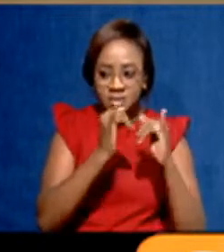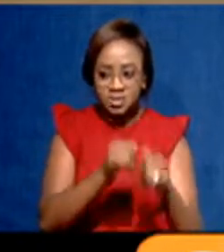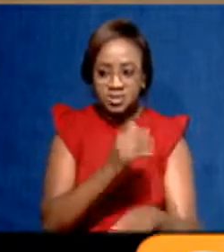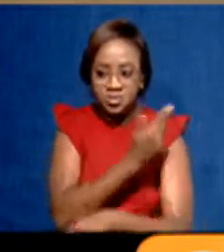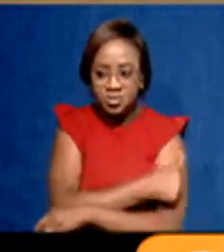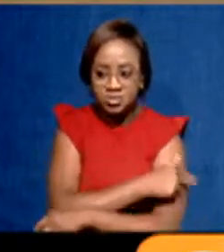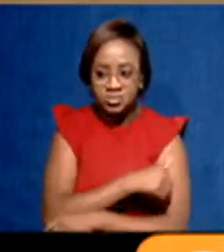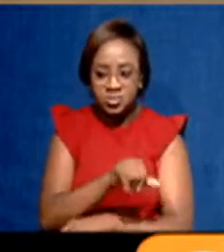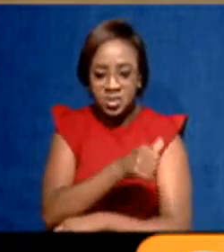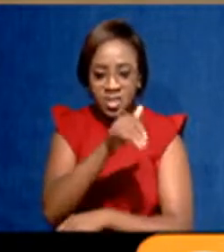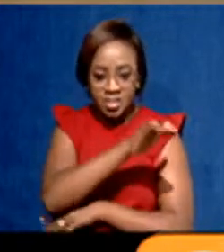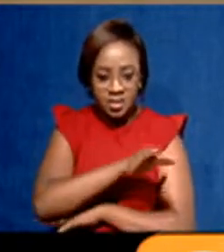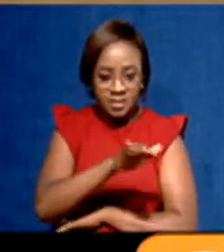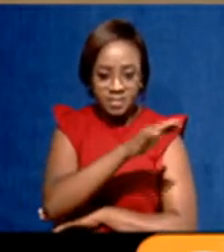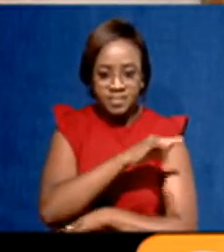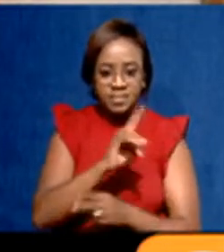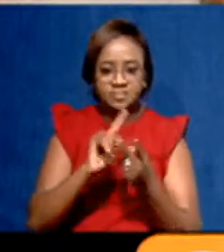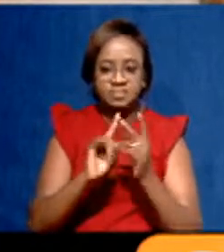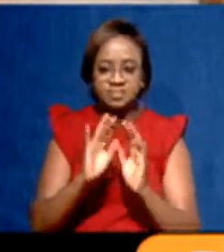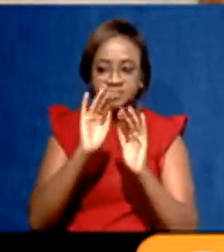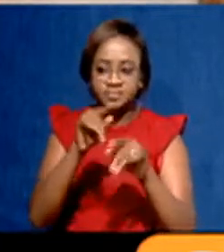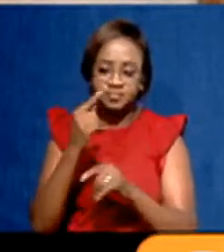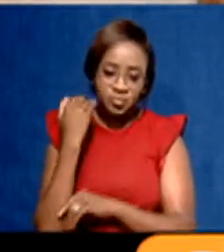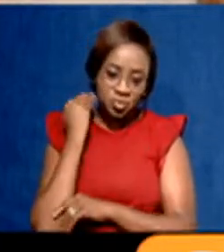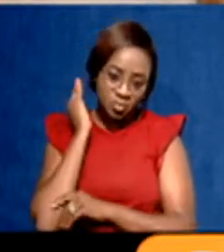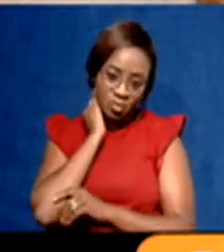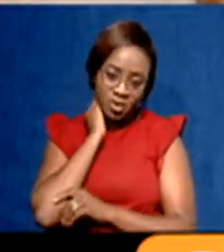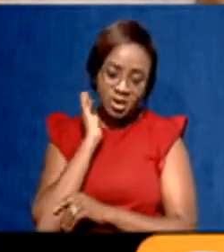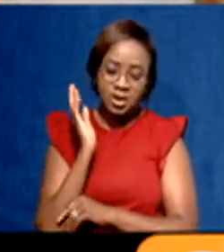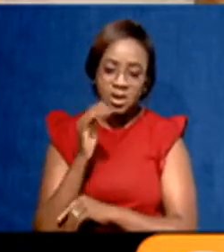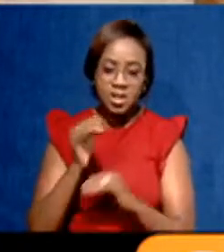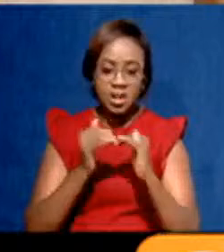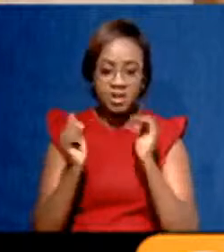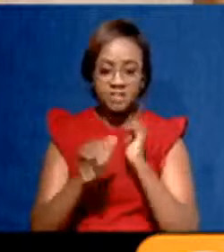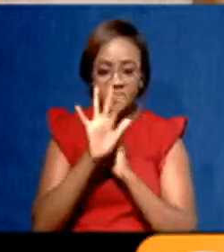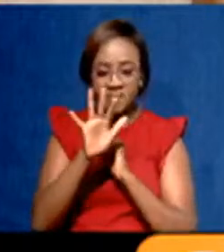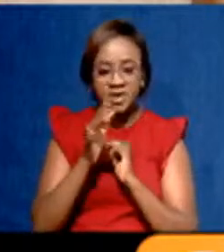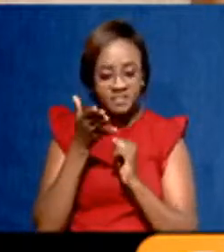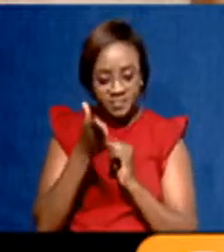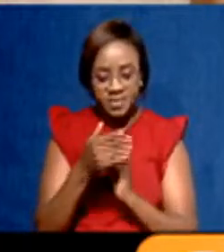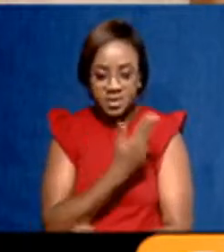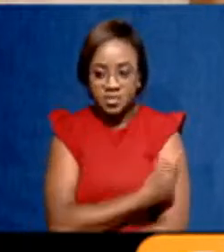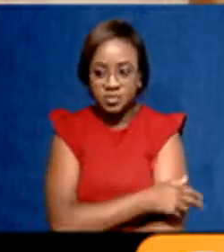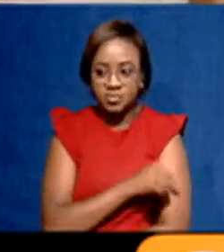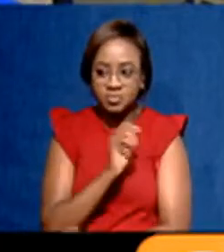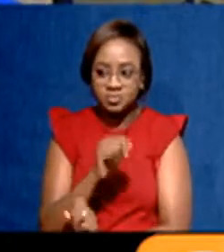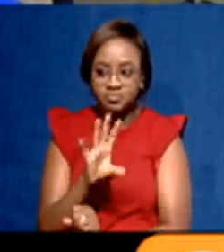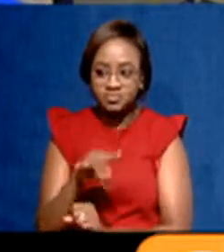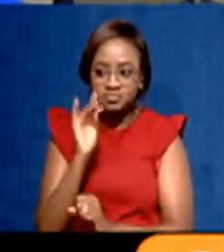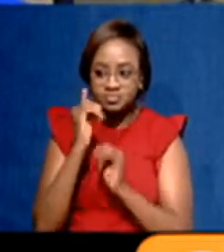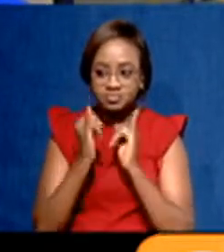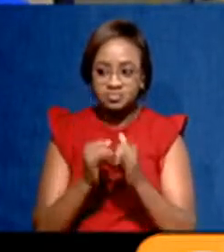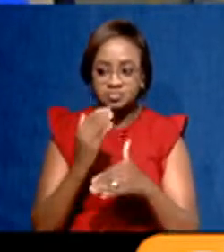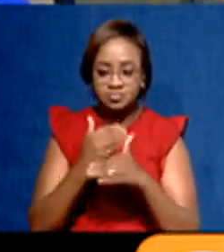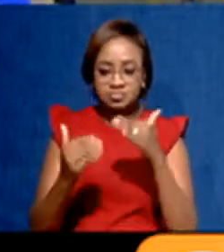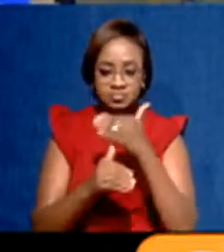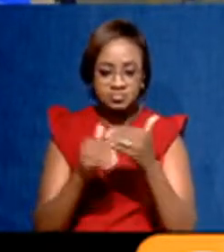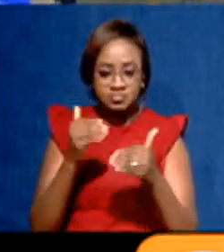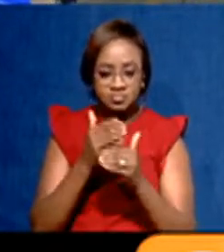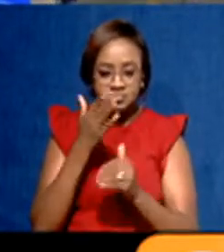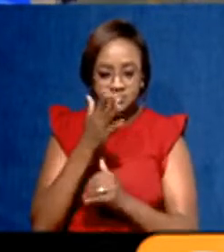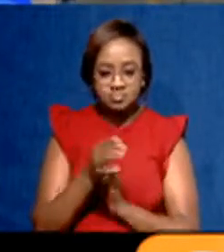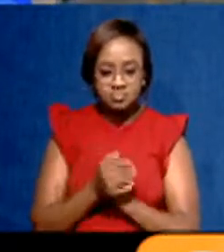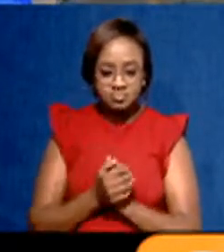Mackenzie. When you go to Murang'a level 5, you also find that there's a new building coming up, Madhiu, at a place